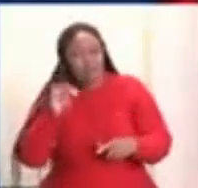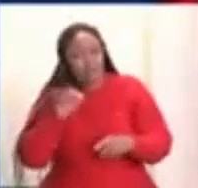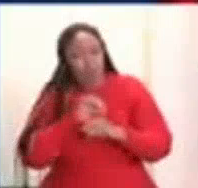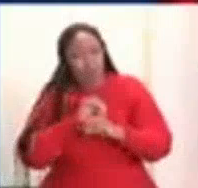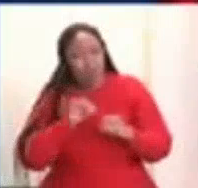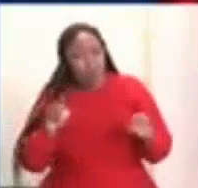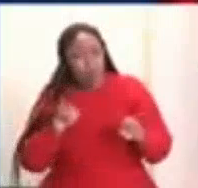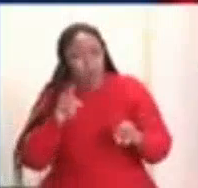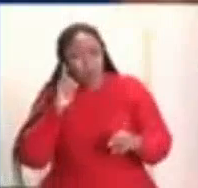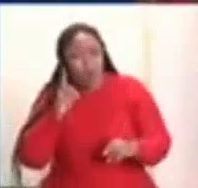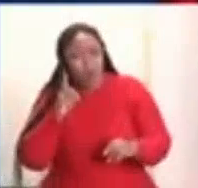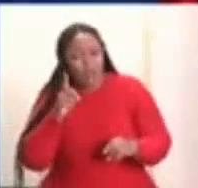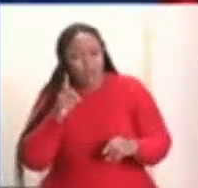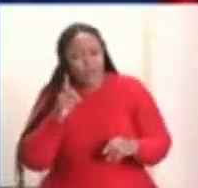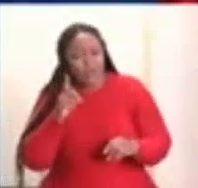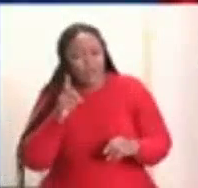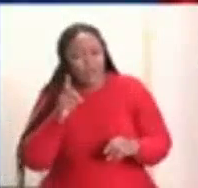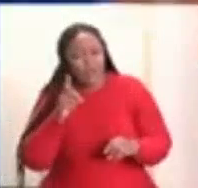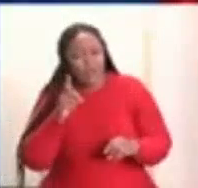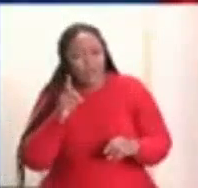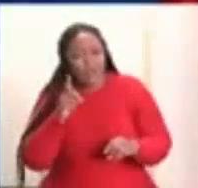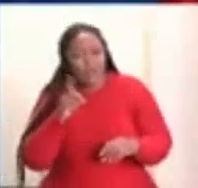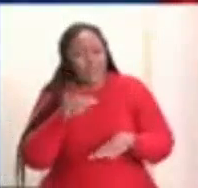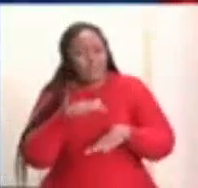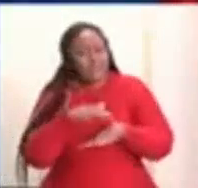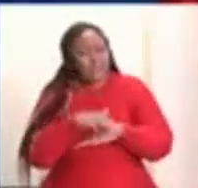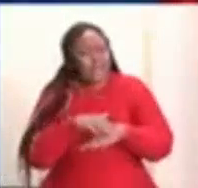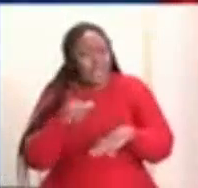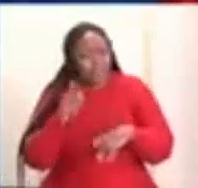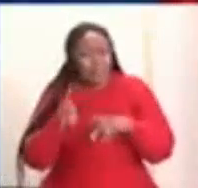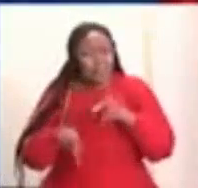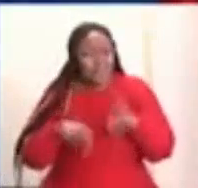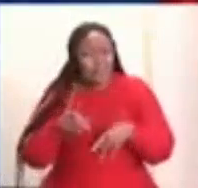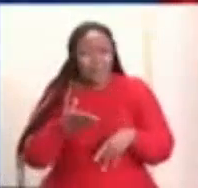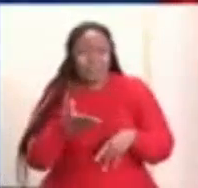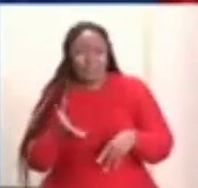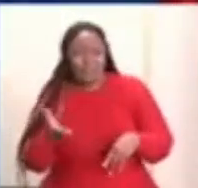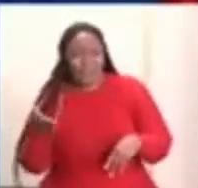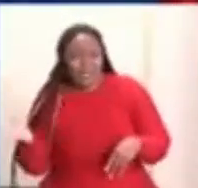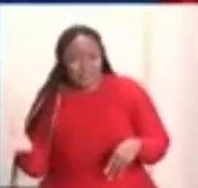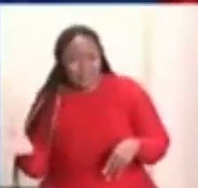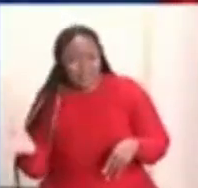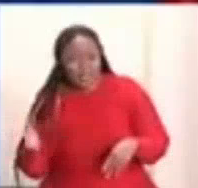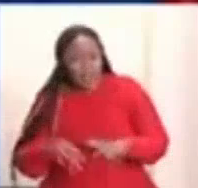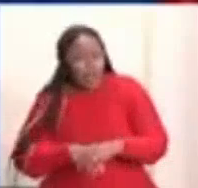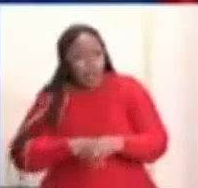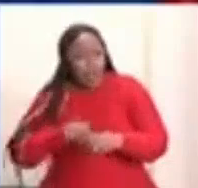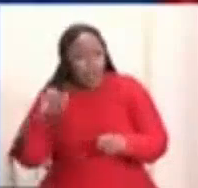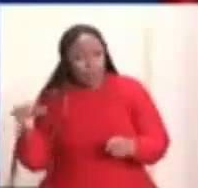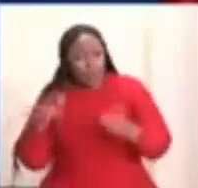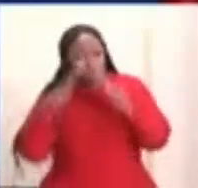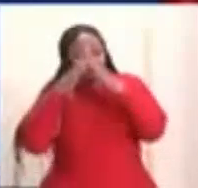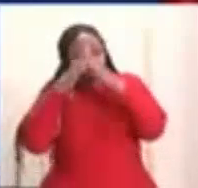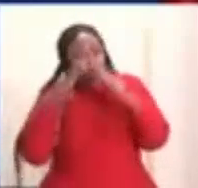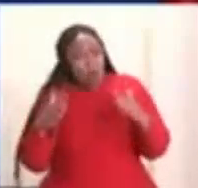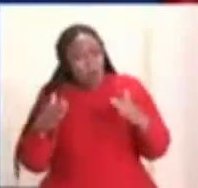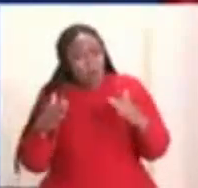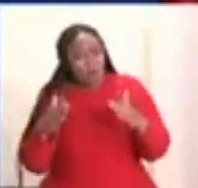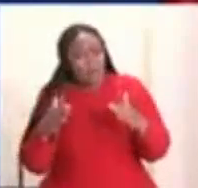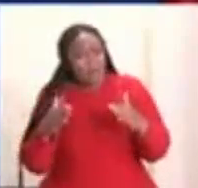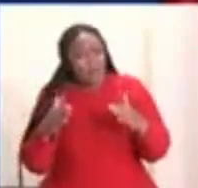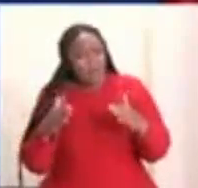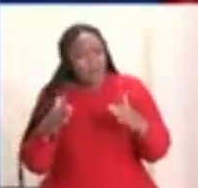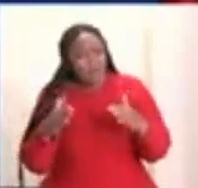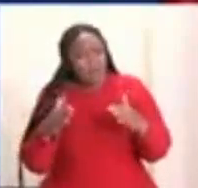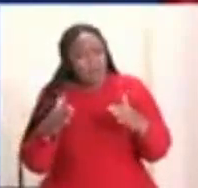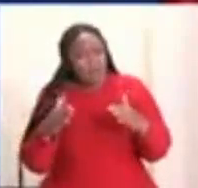We have Chinese down there going in the people's house, taking out their lifelong belongings, literally plucking out the